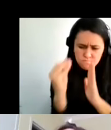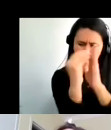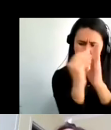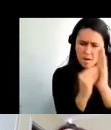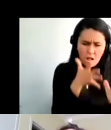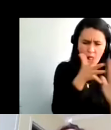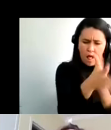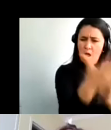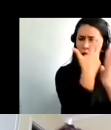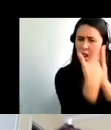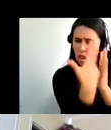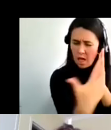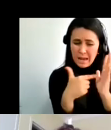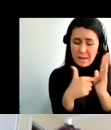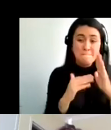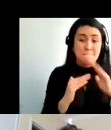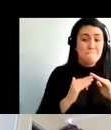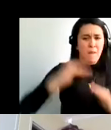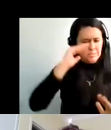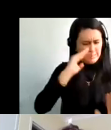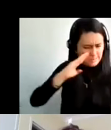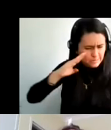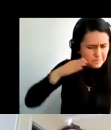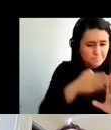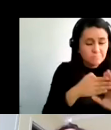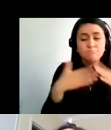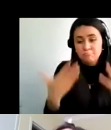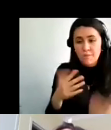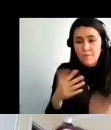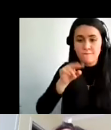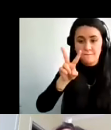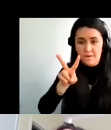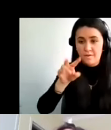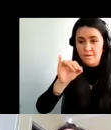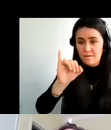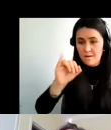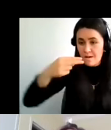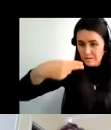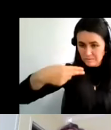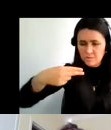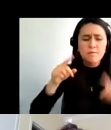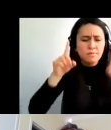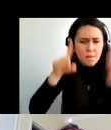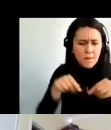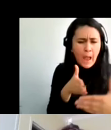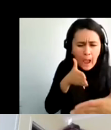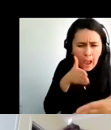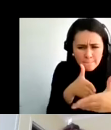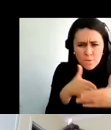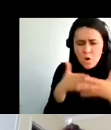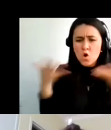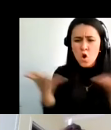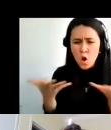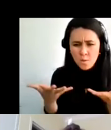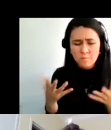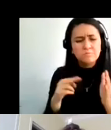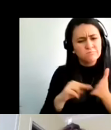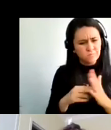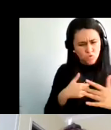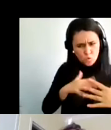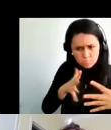at availability and acceptability type of barriers. There was less coverage of accessibility, affordability, utilization,